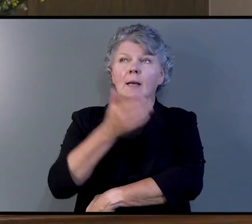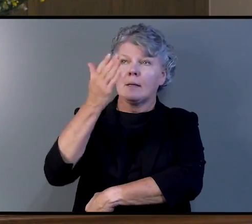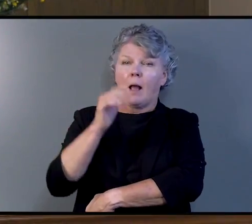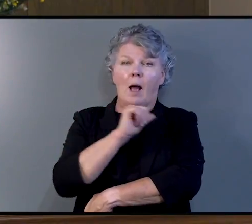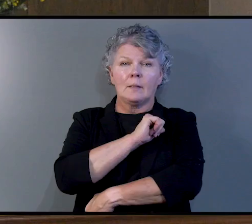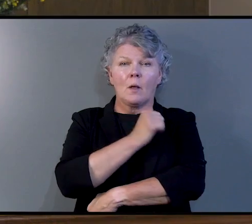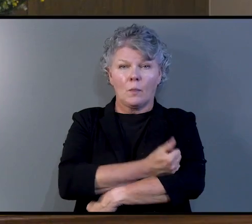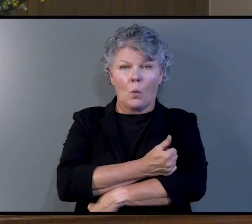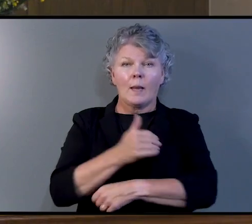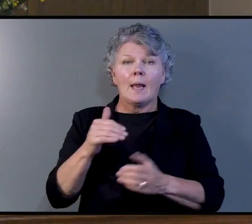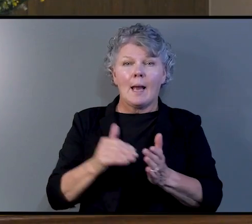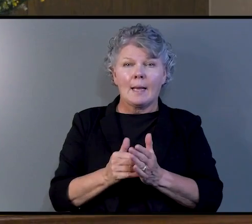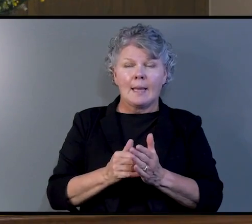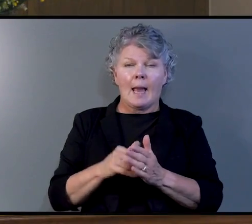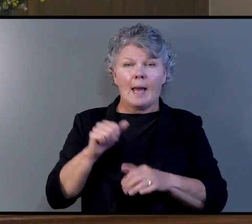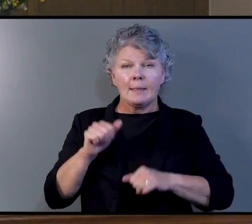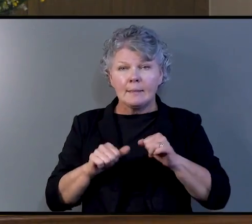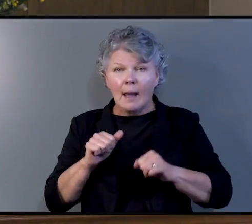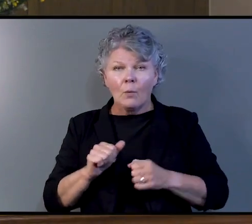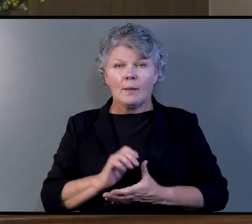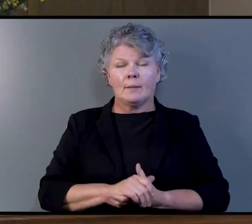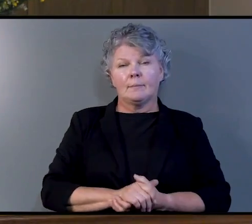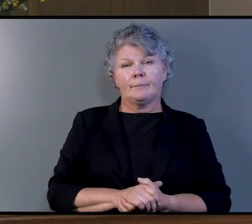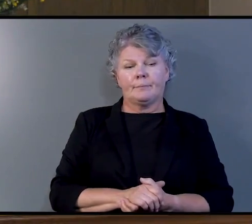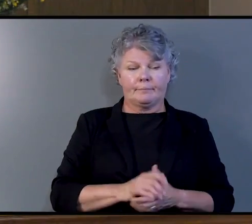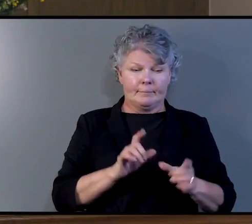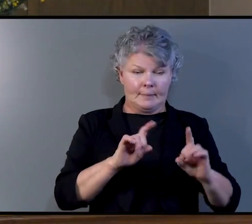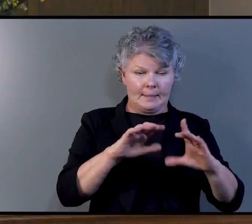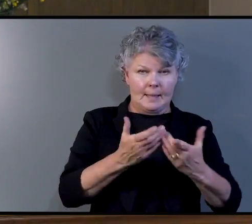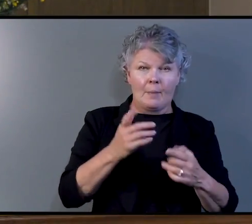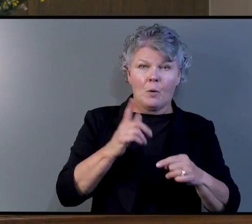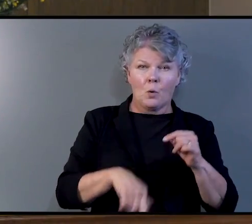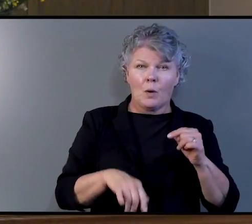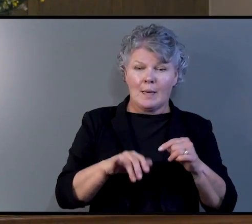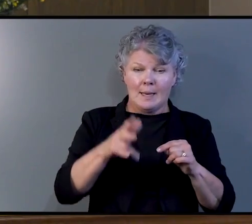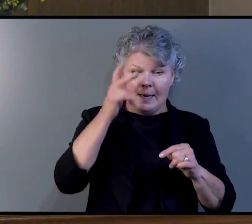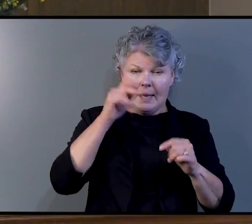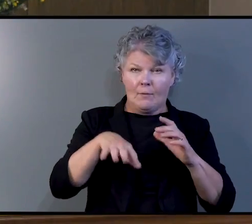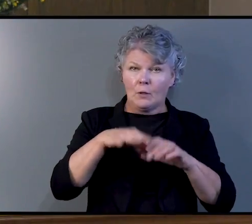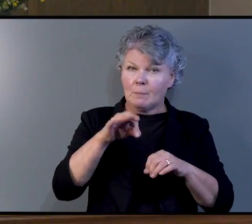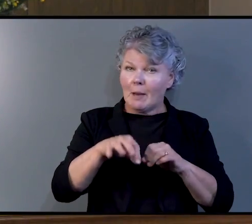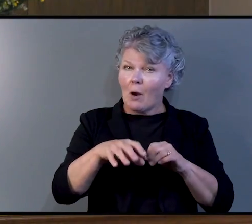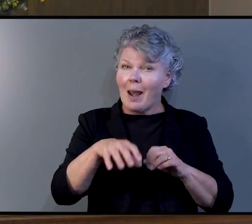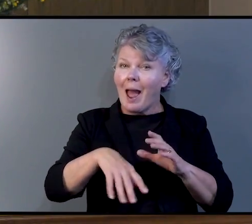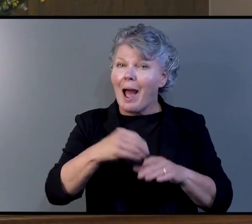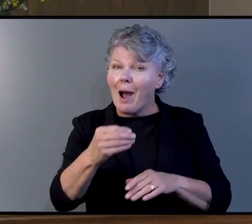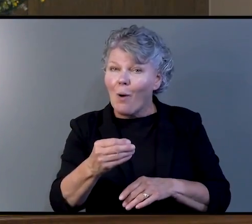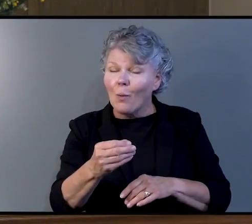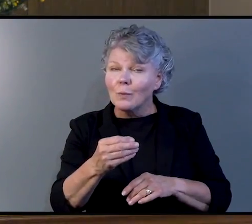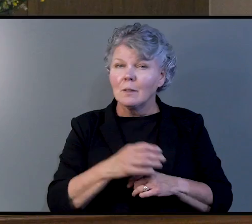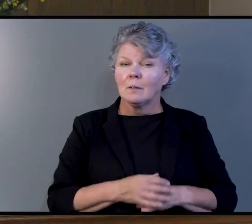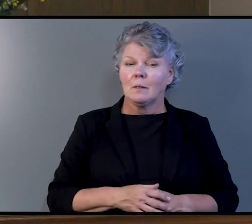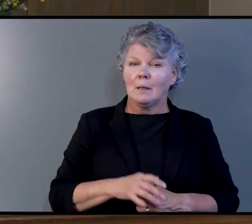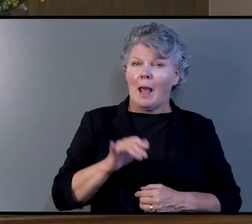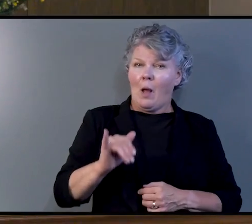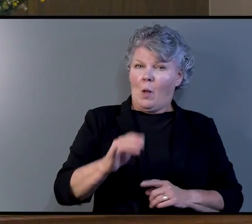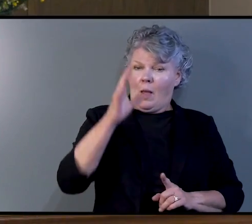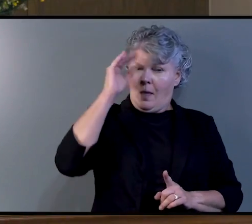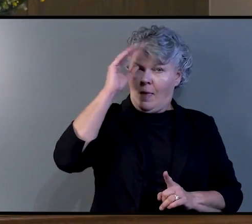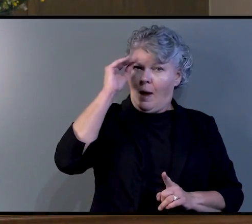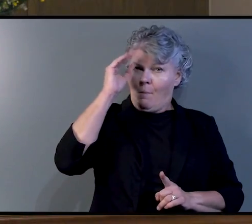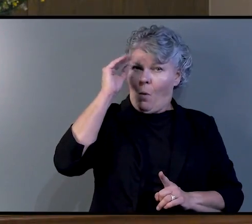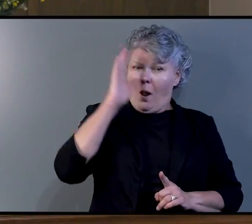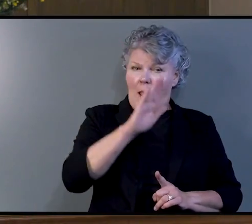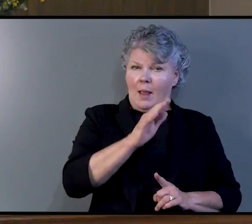authority, questioned once again. The disciples could not cast out the evil spirit, and now the possessed boy's father is